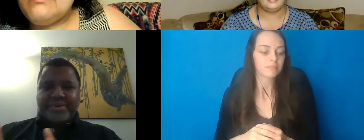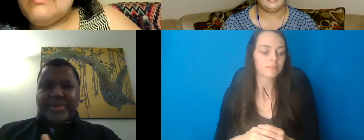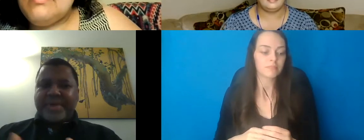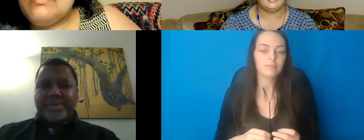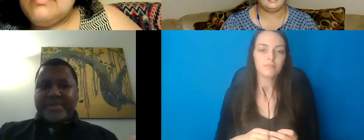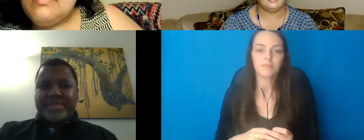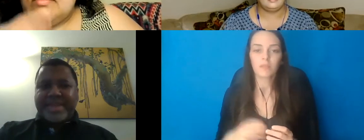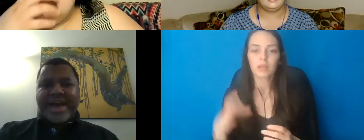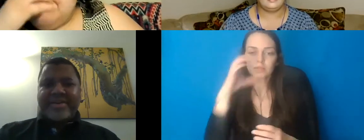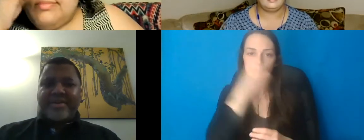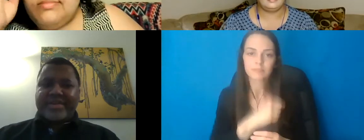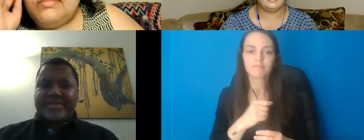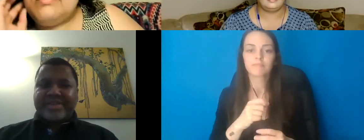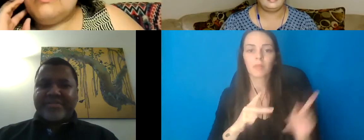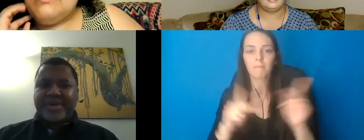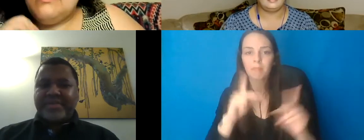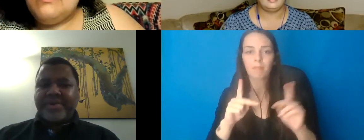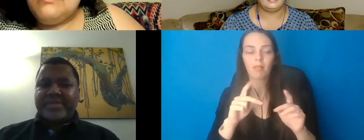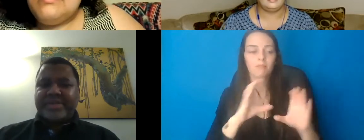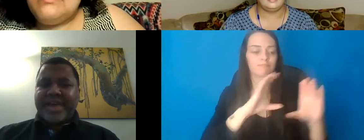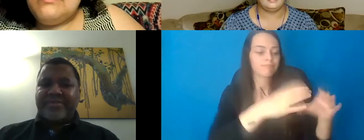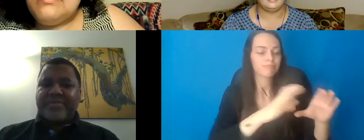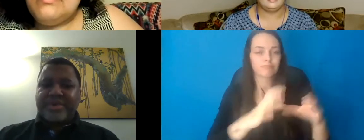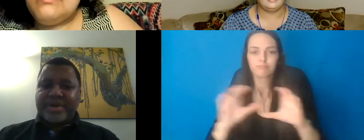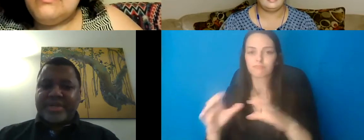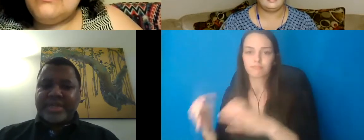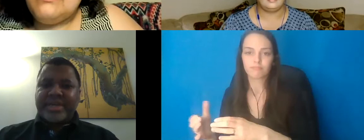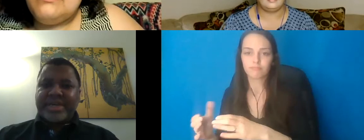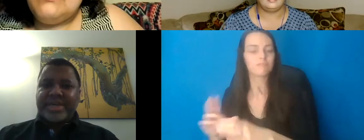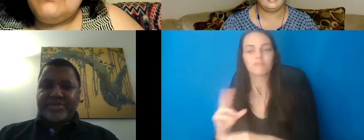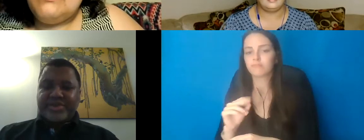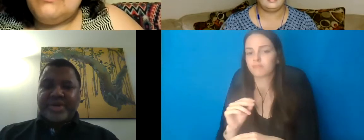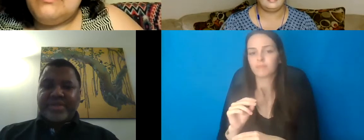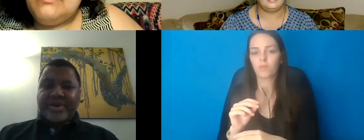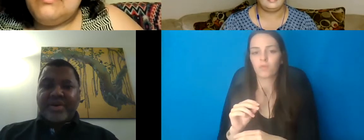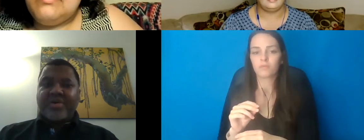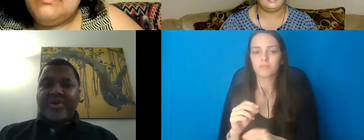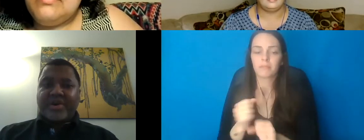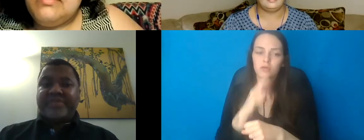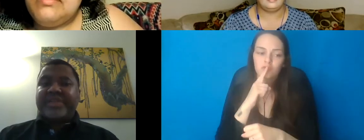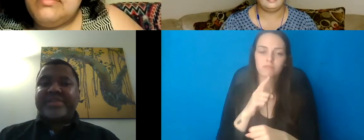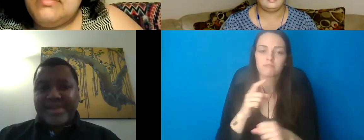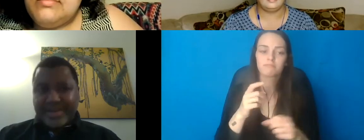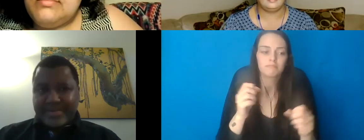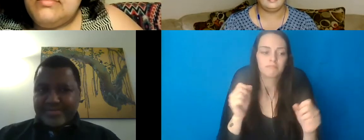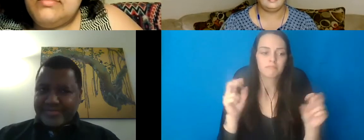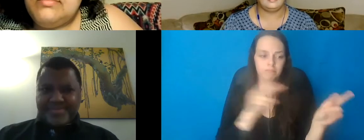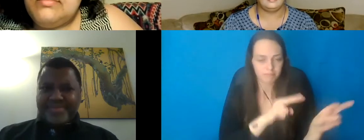and putting people in these categories instead of being present and really doing the hard work of